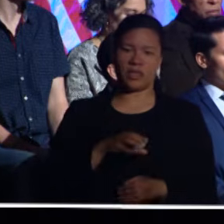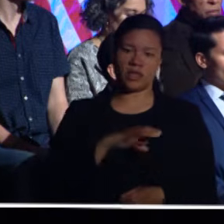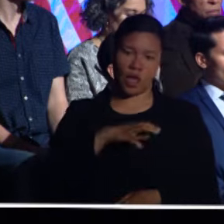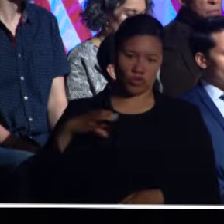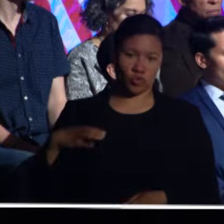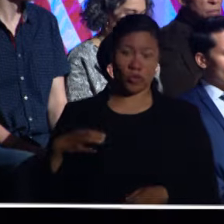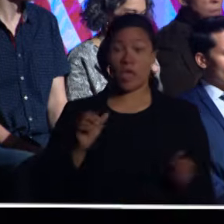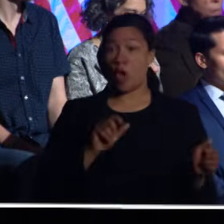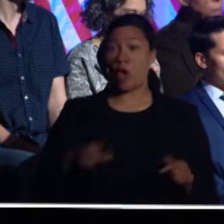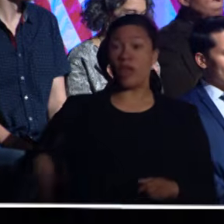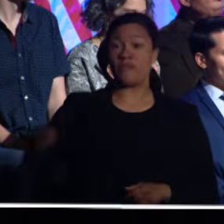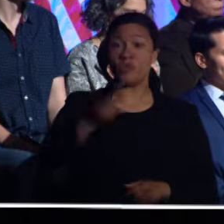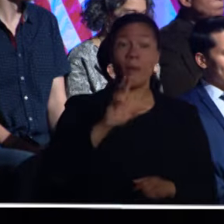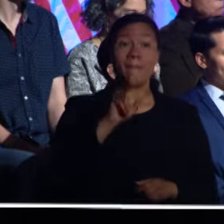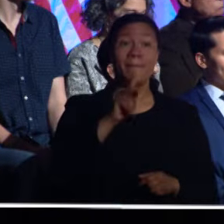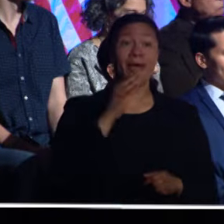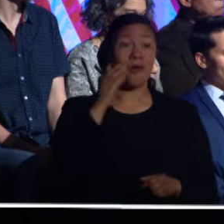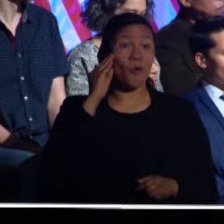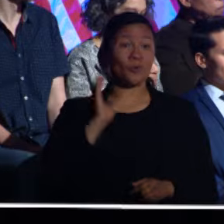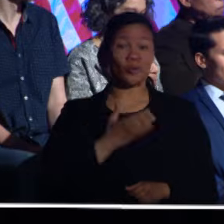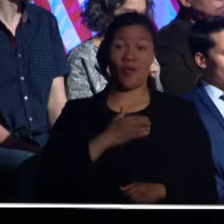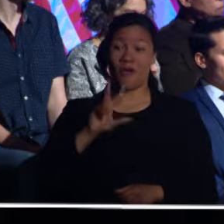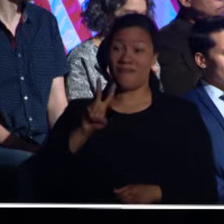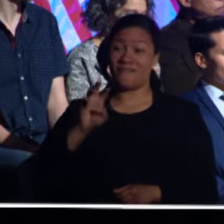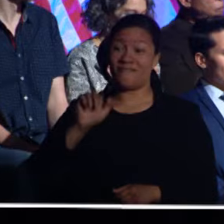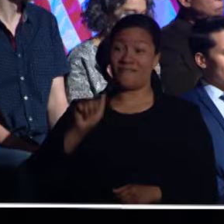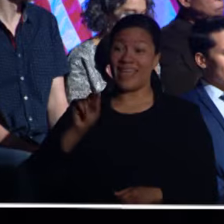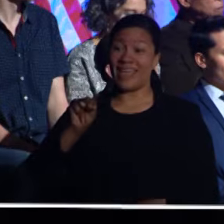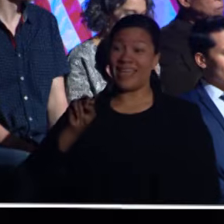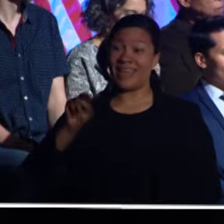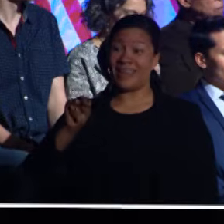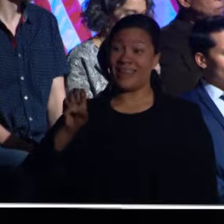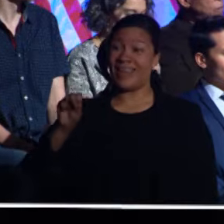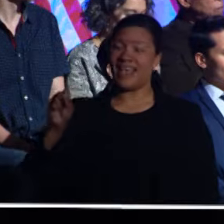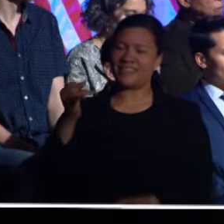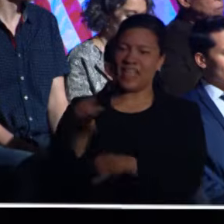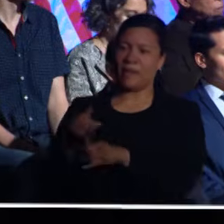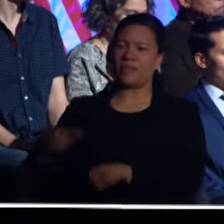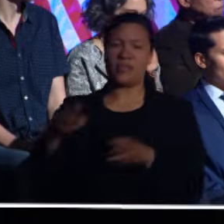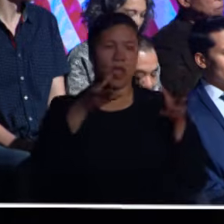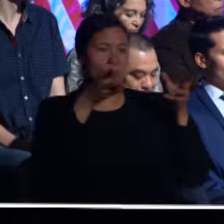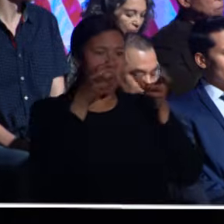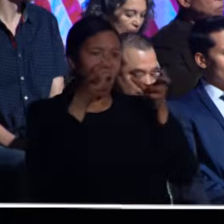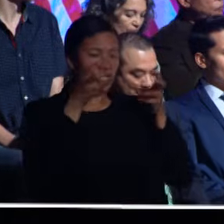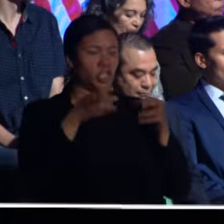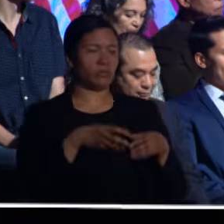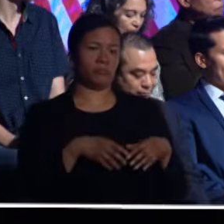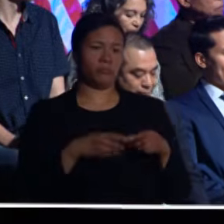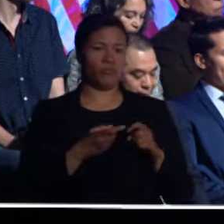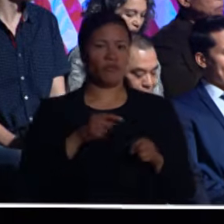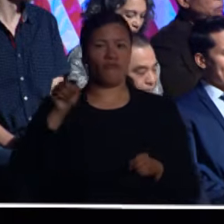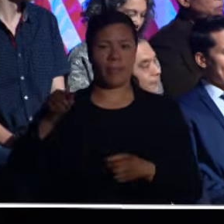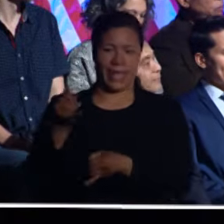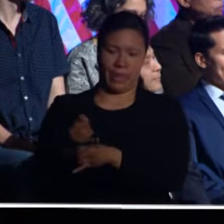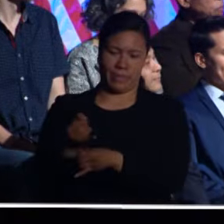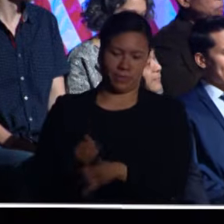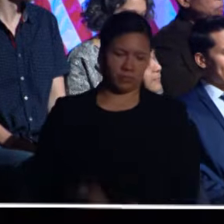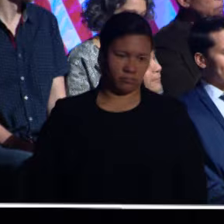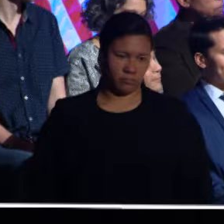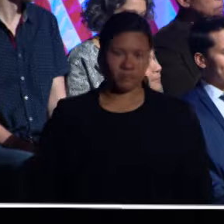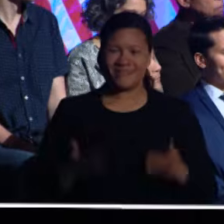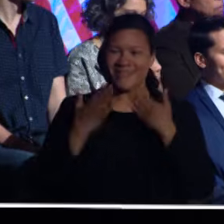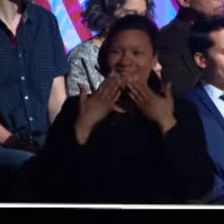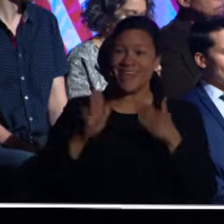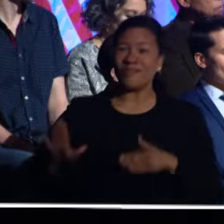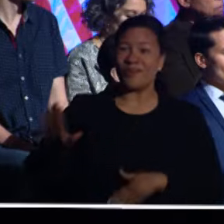of you back home to our Van Ness campus for the State of the District Address. We thank all of you for your support of